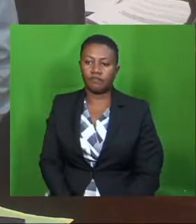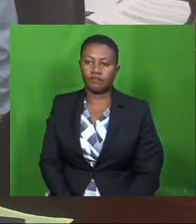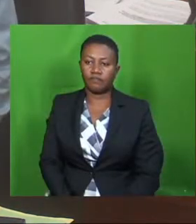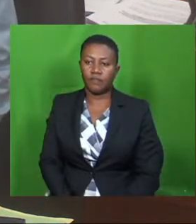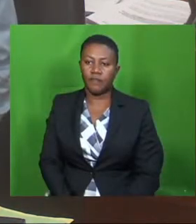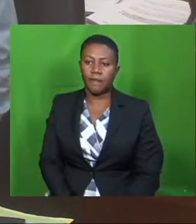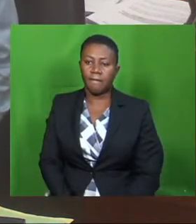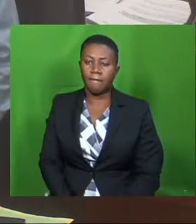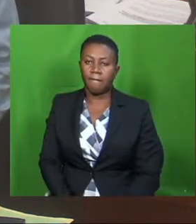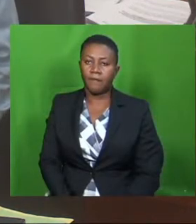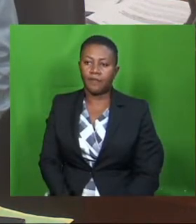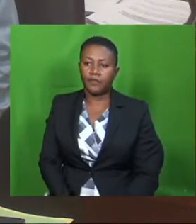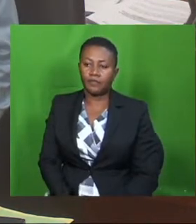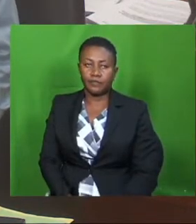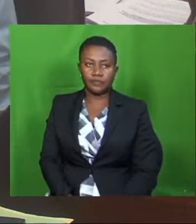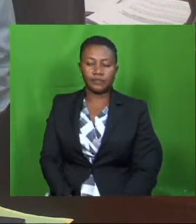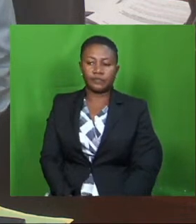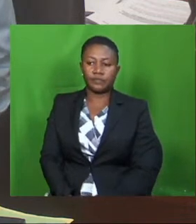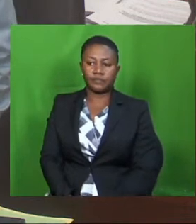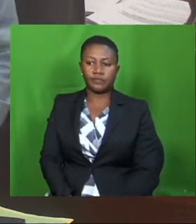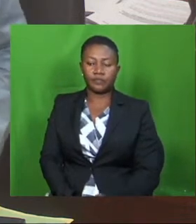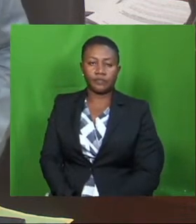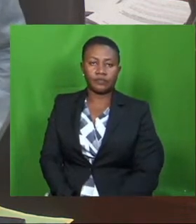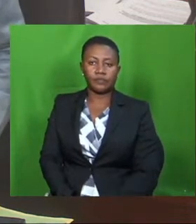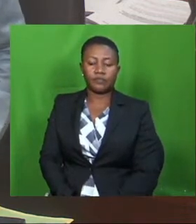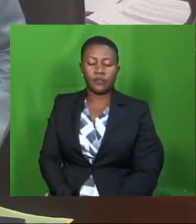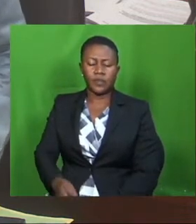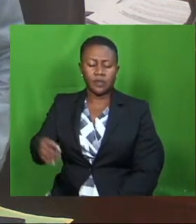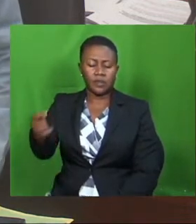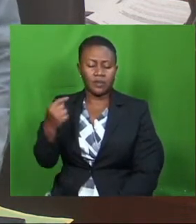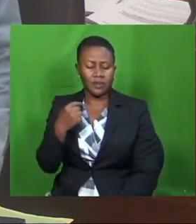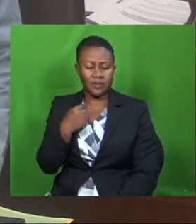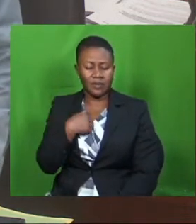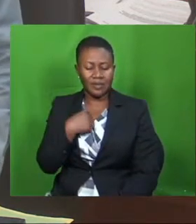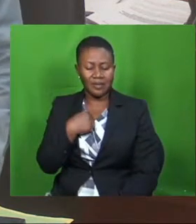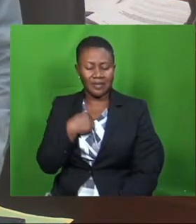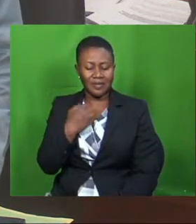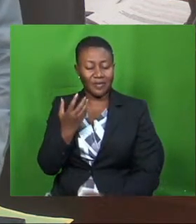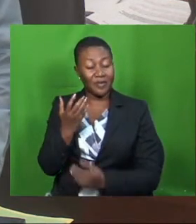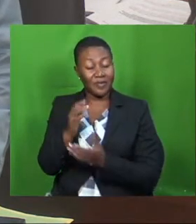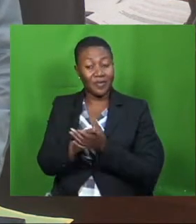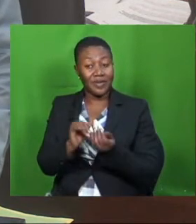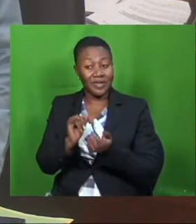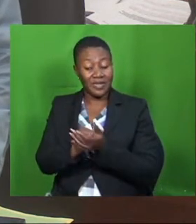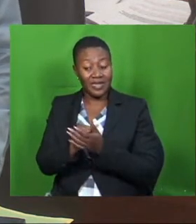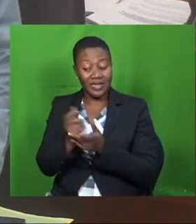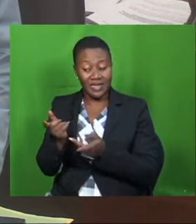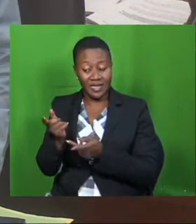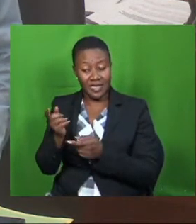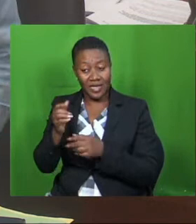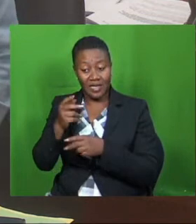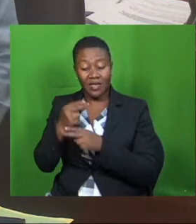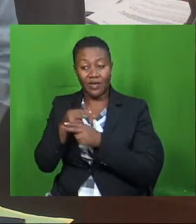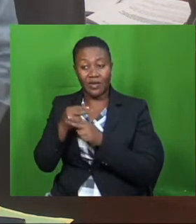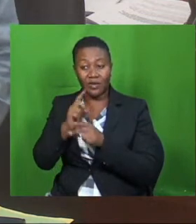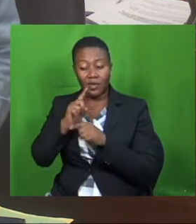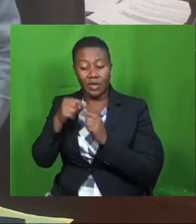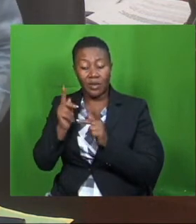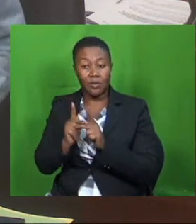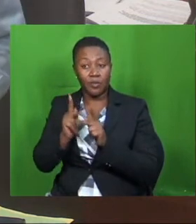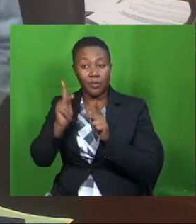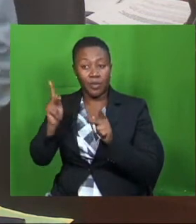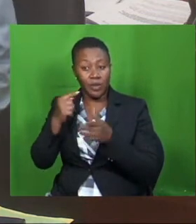that. And I maintain that I'm still part of leadership. So therefore, the Minister for Finance must demonstrate respect